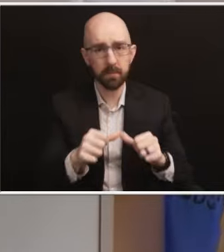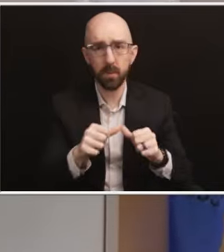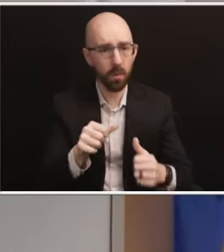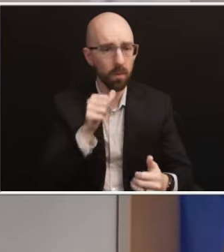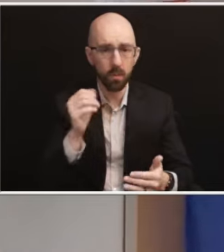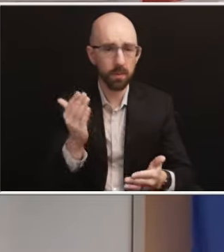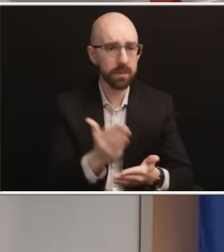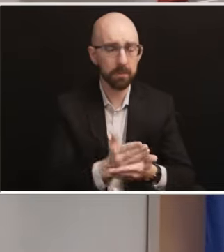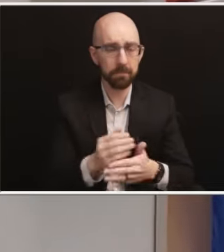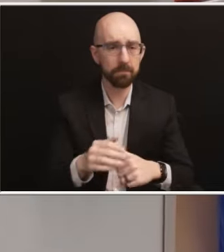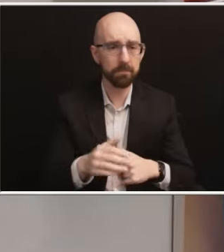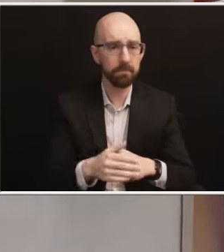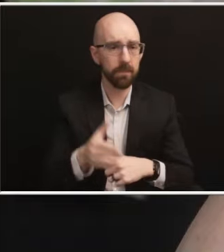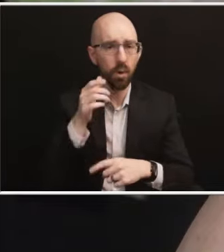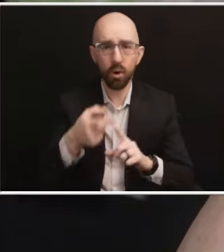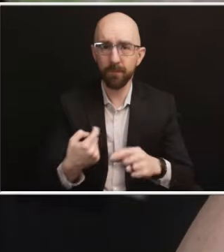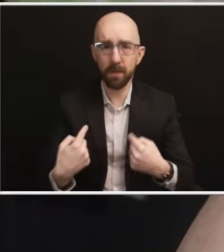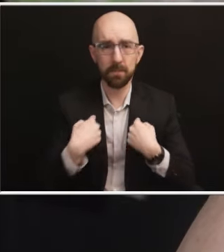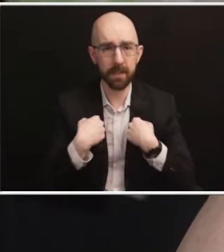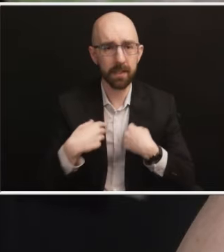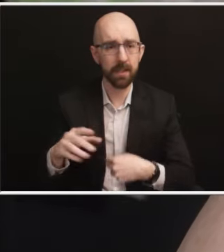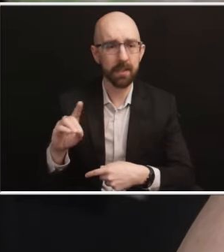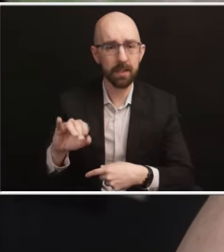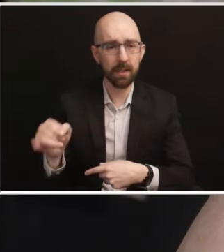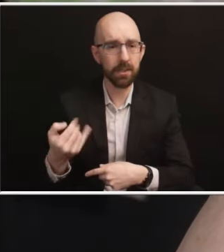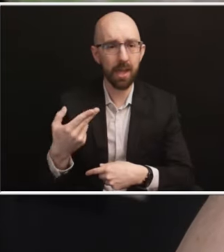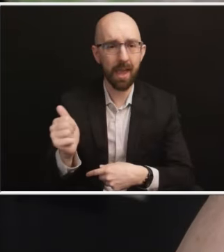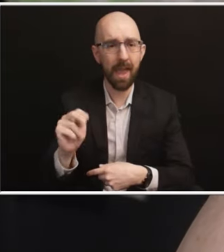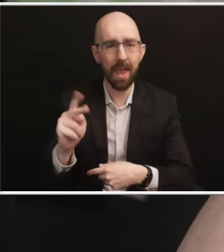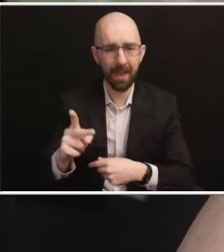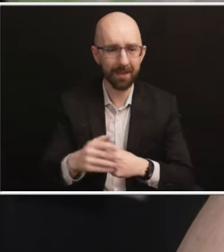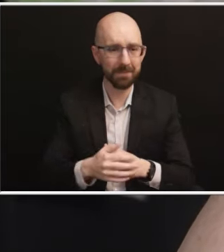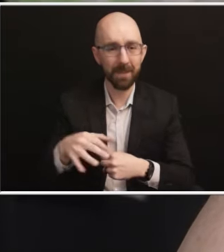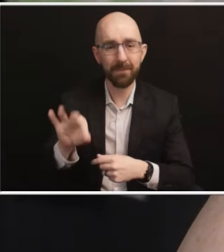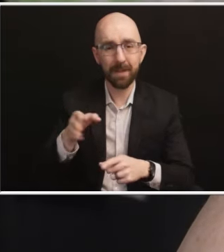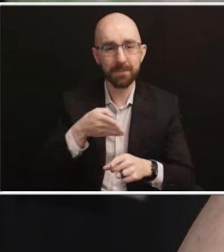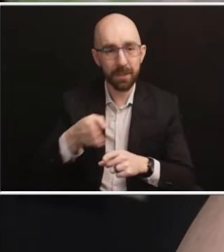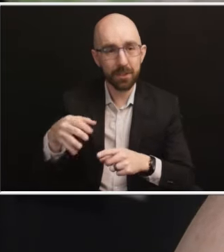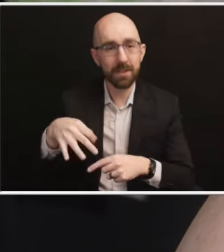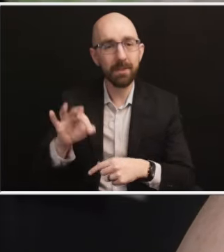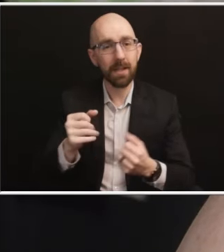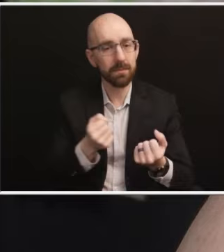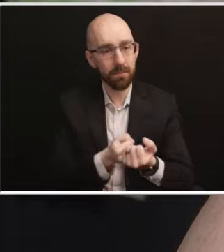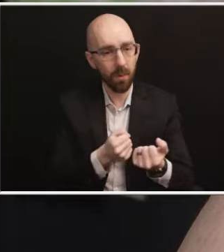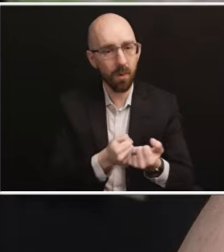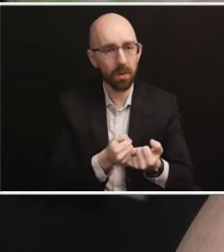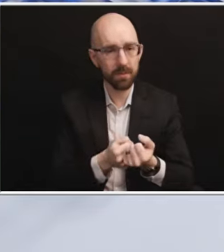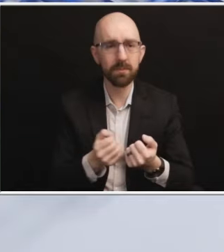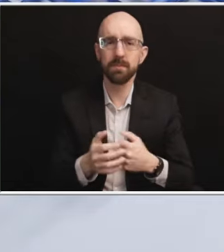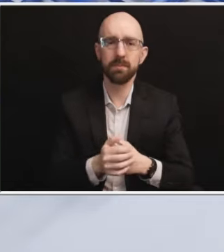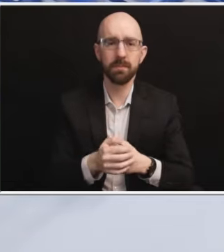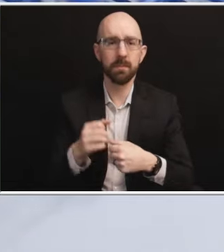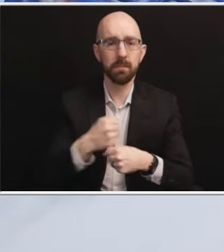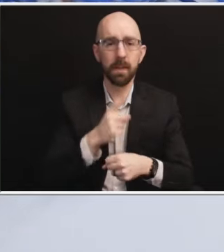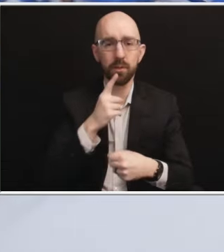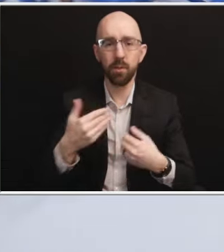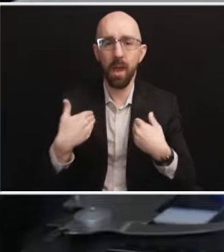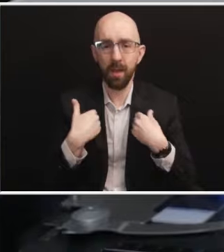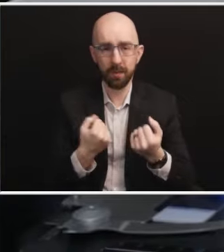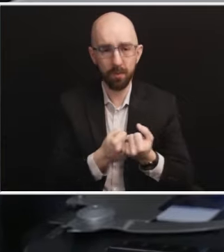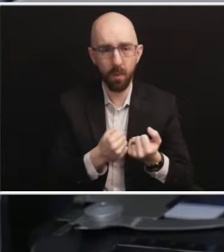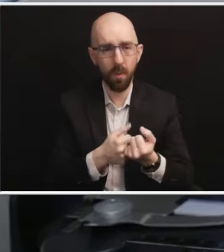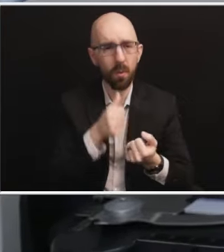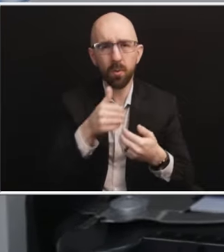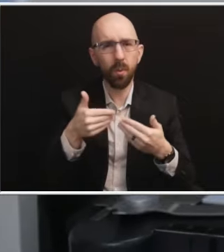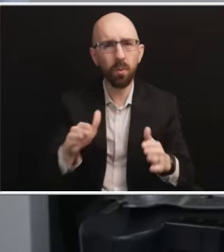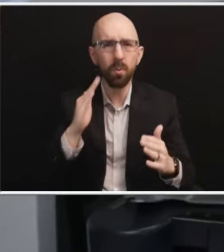heard it from me, DJ Hank. Find a specialist, find support. Make sure you have support, and don't lose hope.